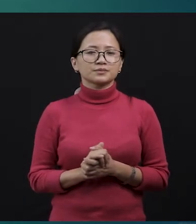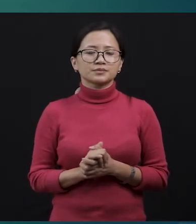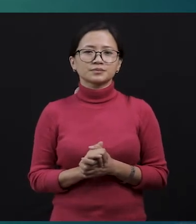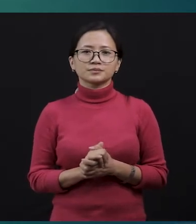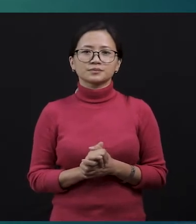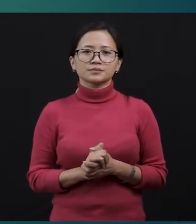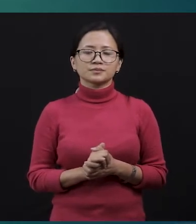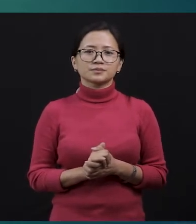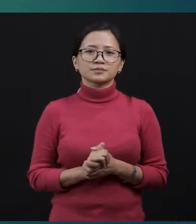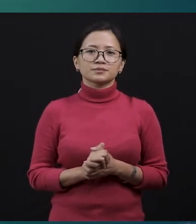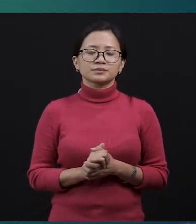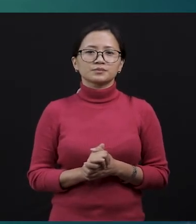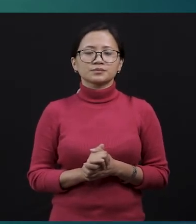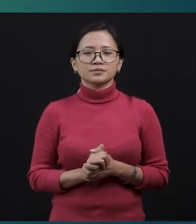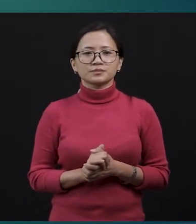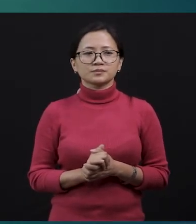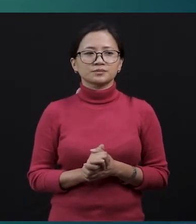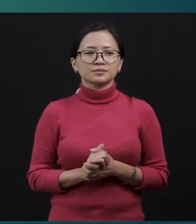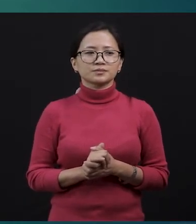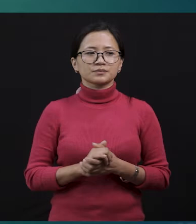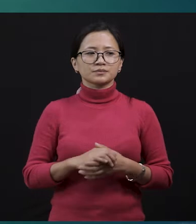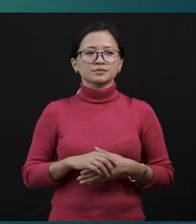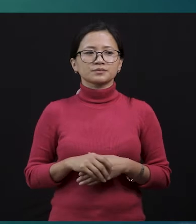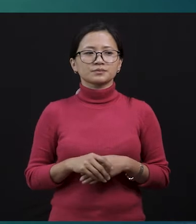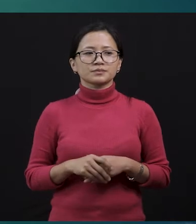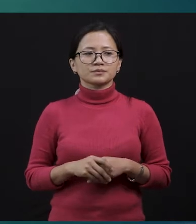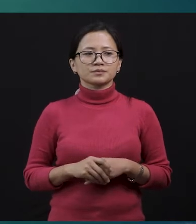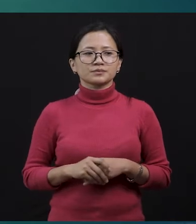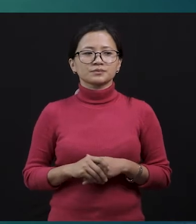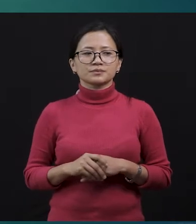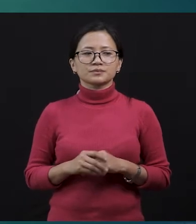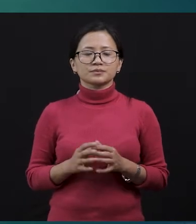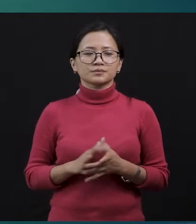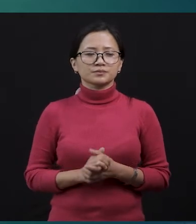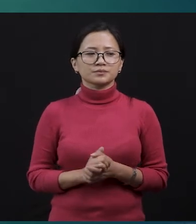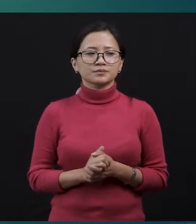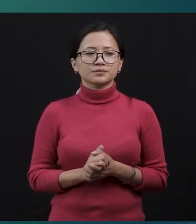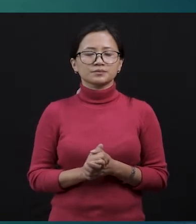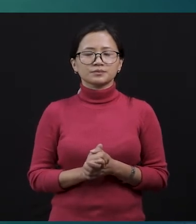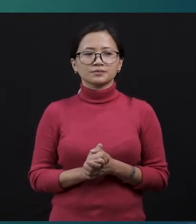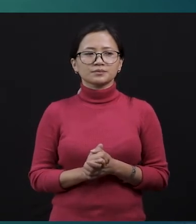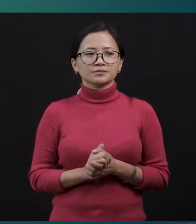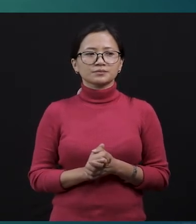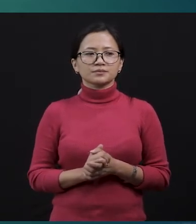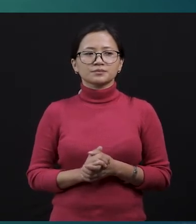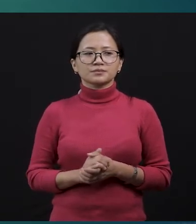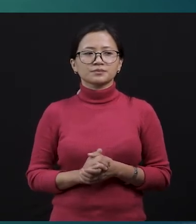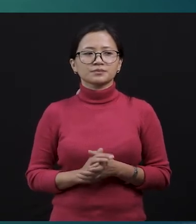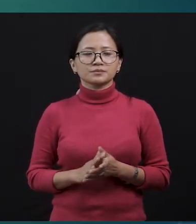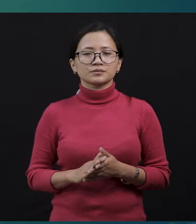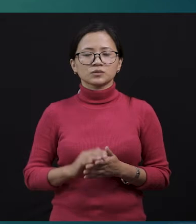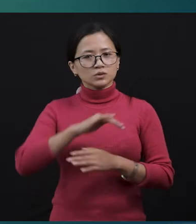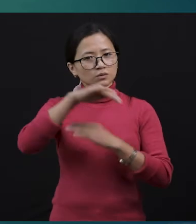growth in space, and also test for making strong metals stronger, and then faster computer chips.